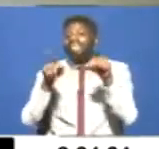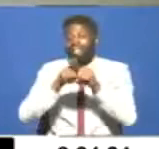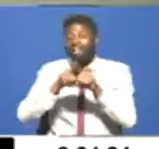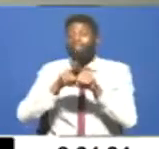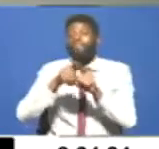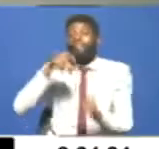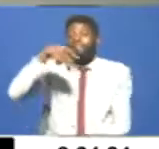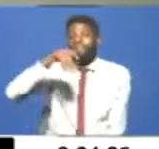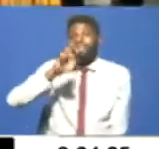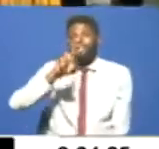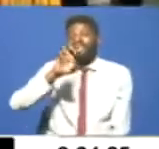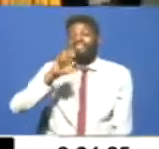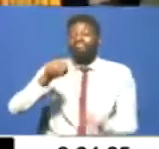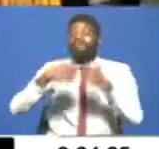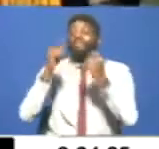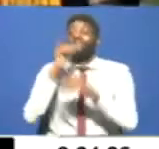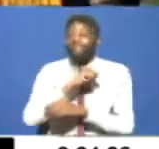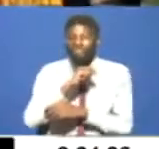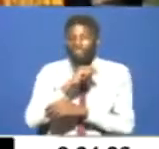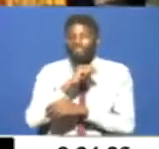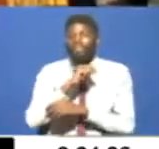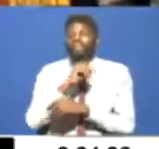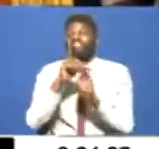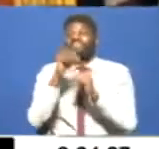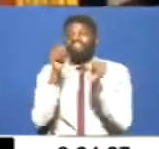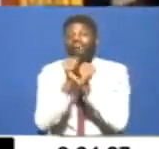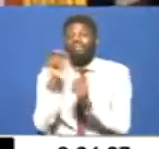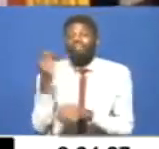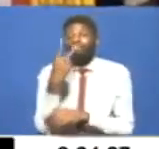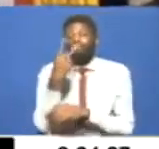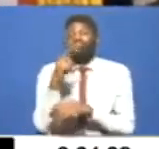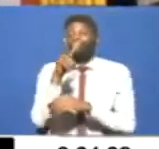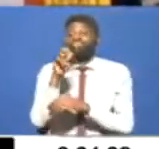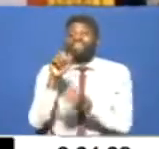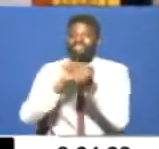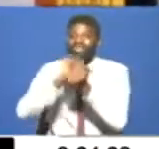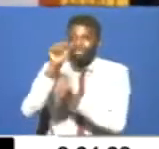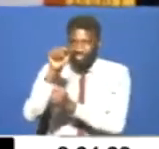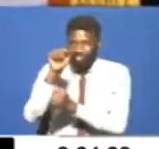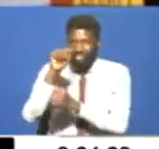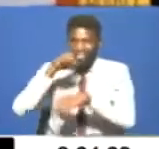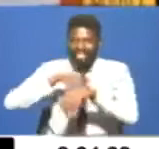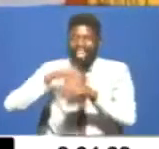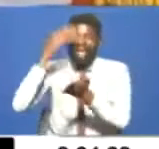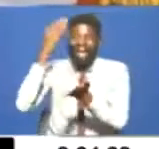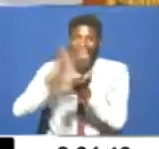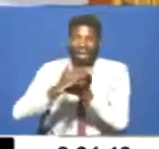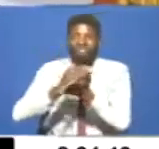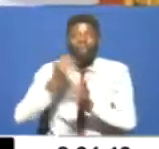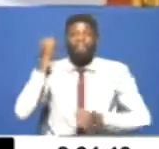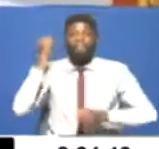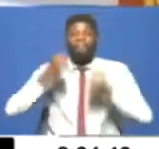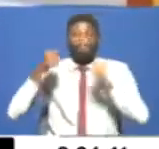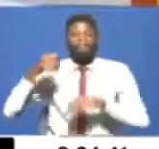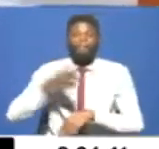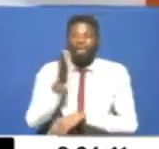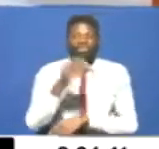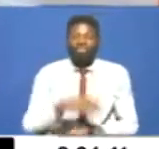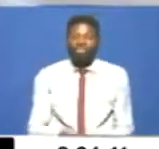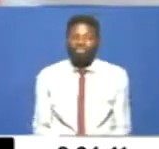on 10th Feb 2017 at the RAK Half Marathon. She's timed her break to